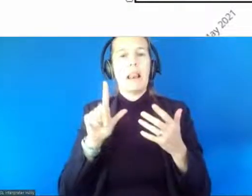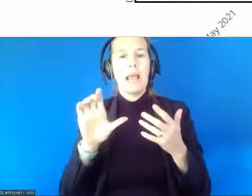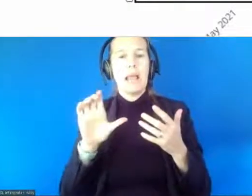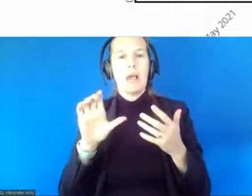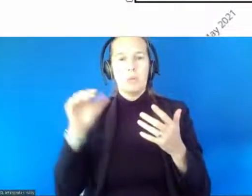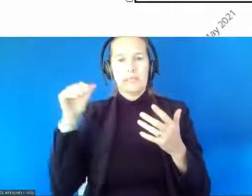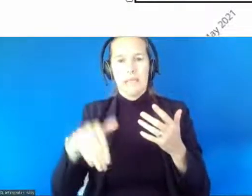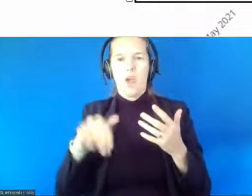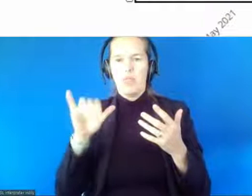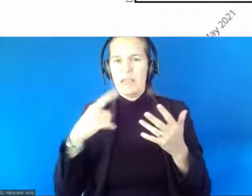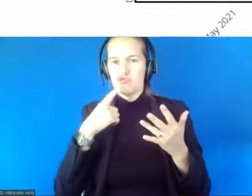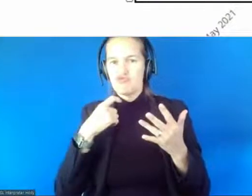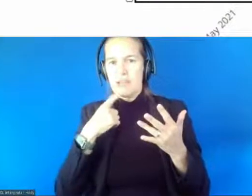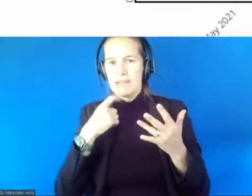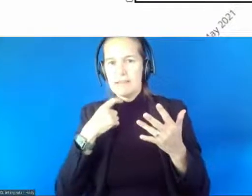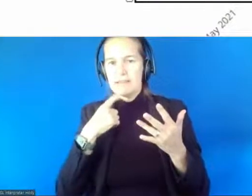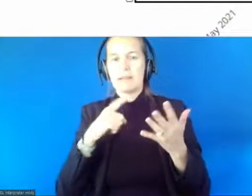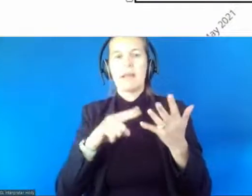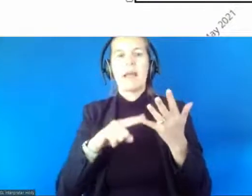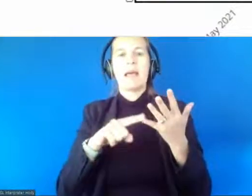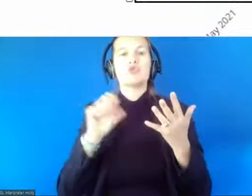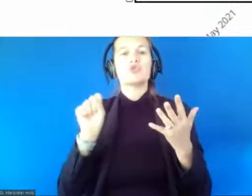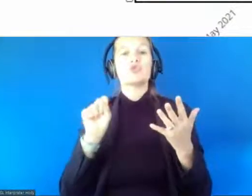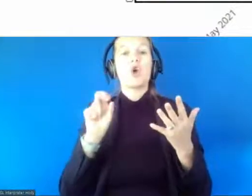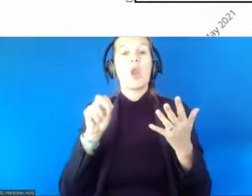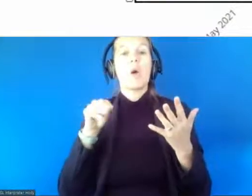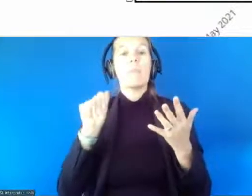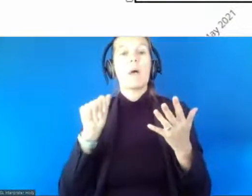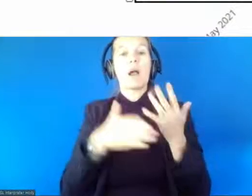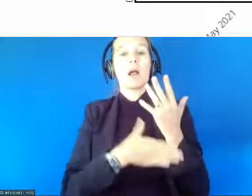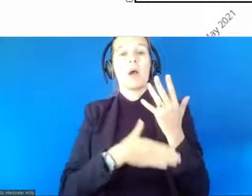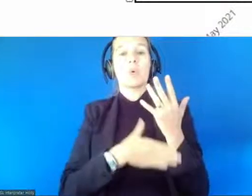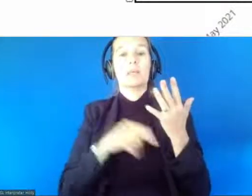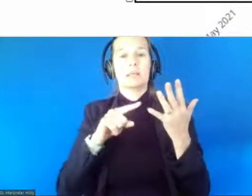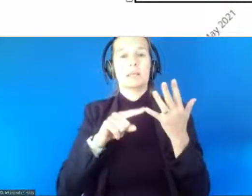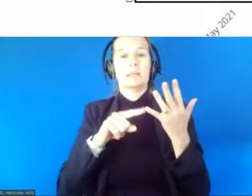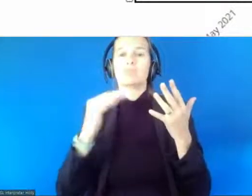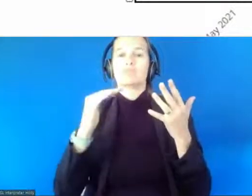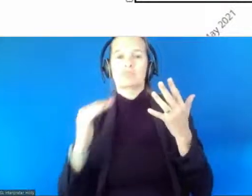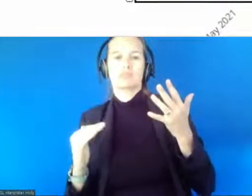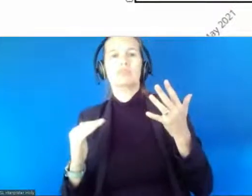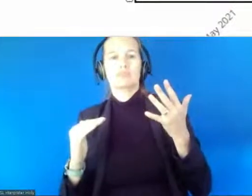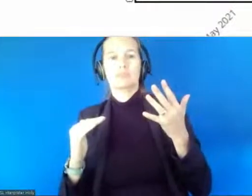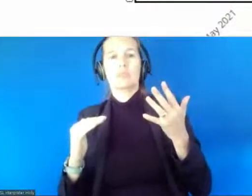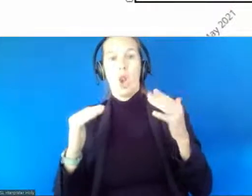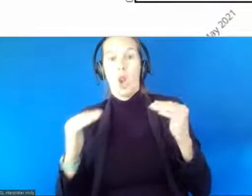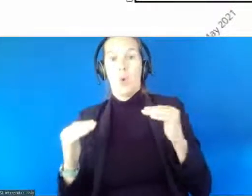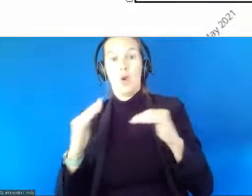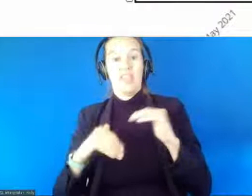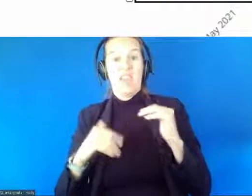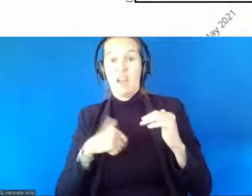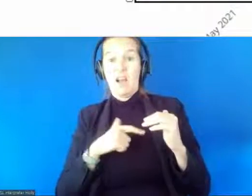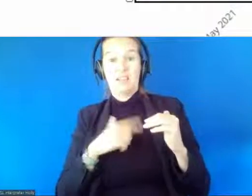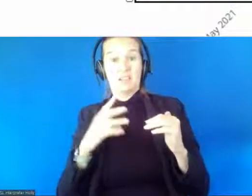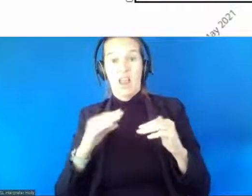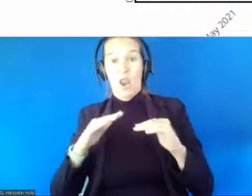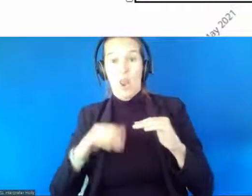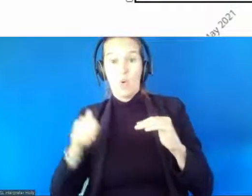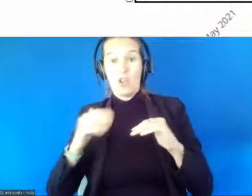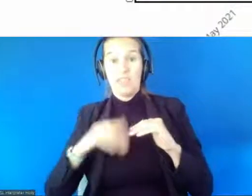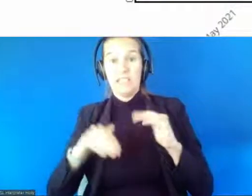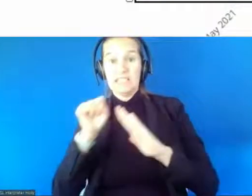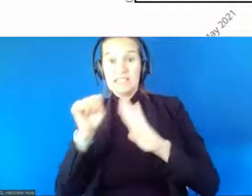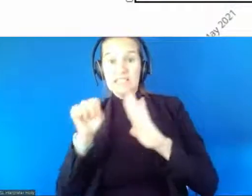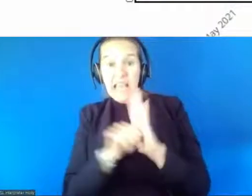solid red. And Sonoma is also significantly lower than we are and actually lower than the state is.